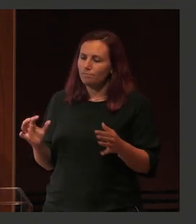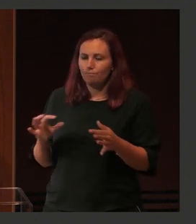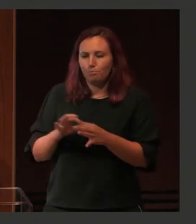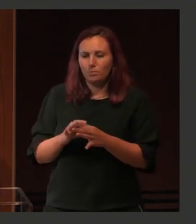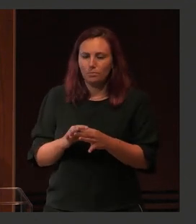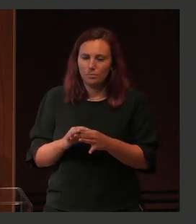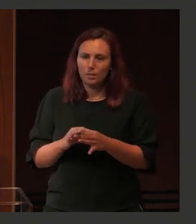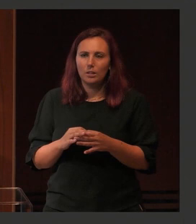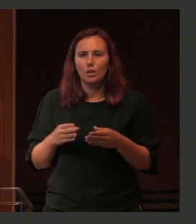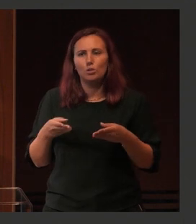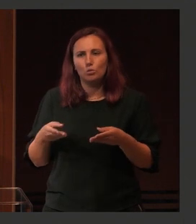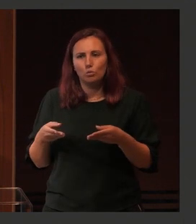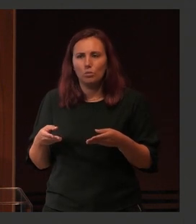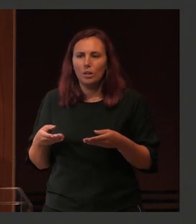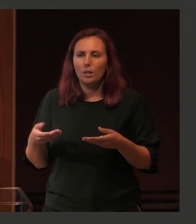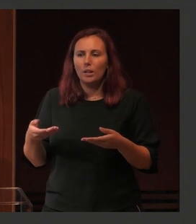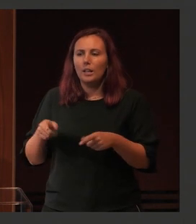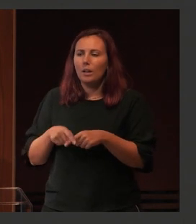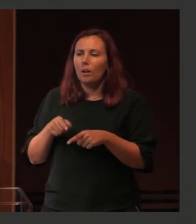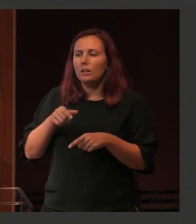and information together.